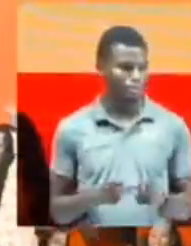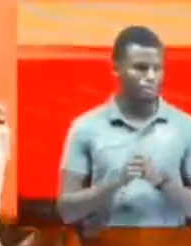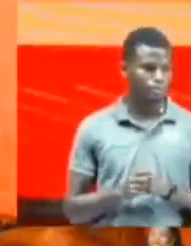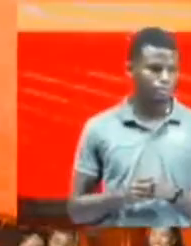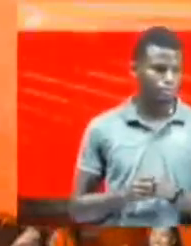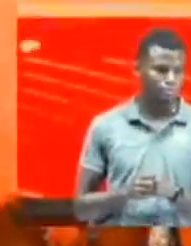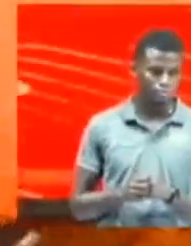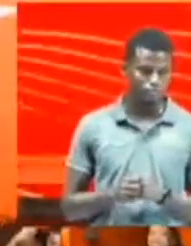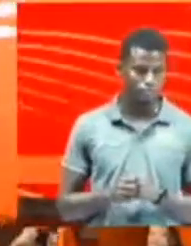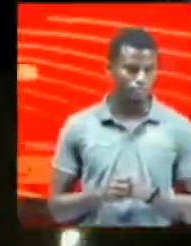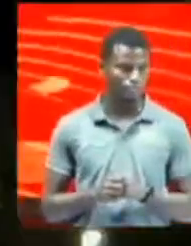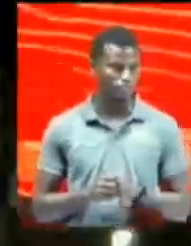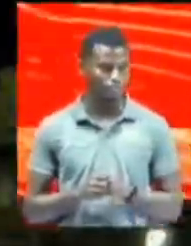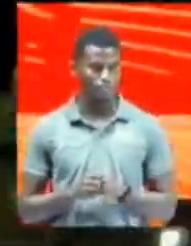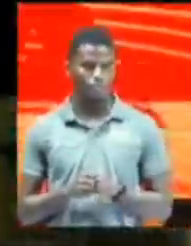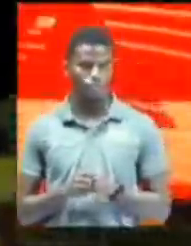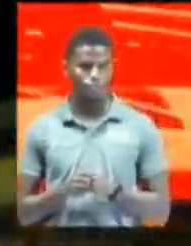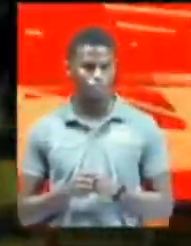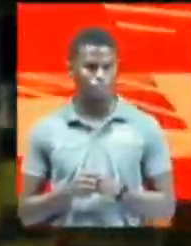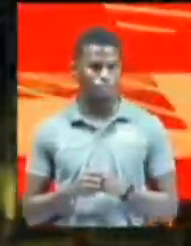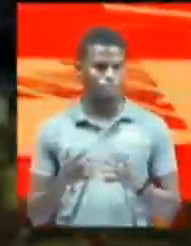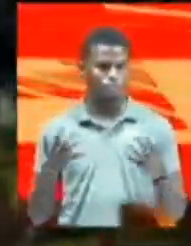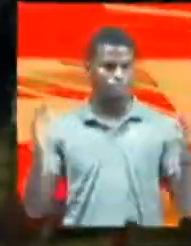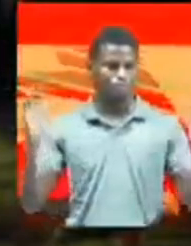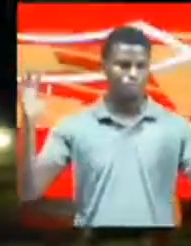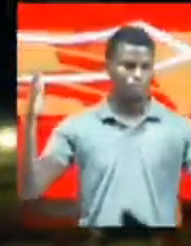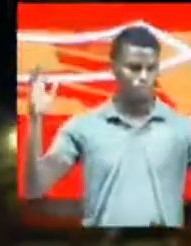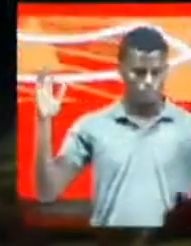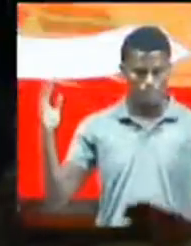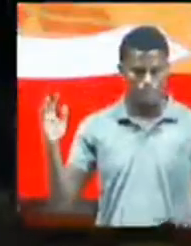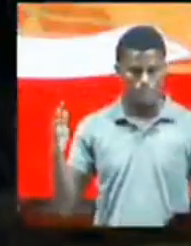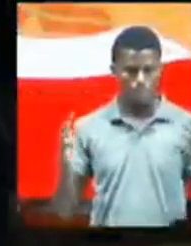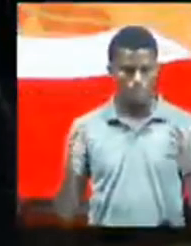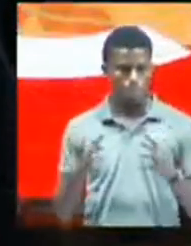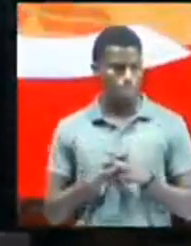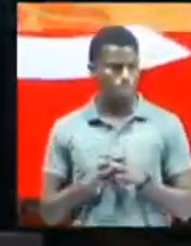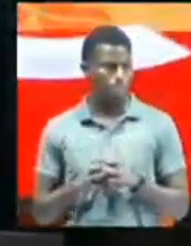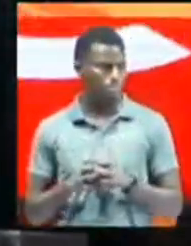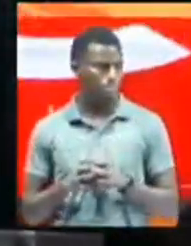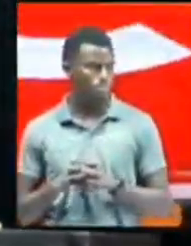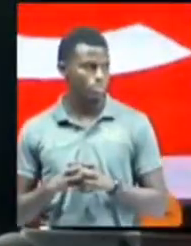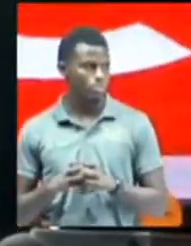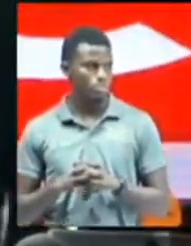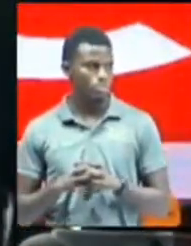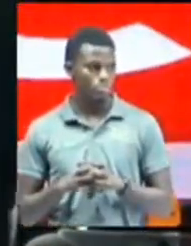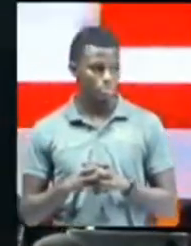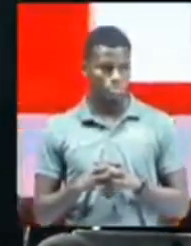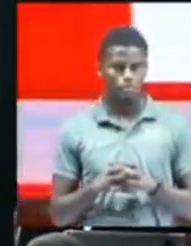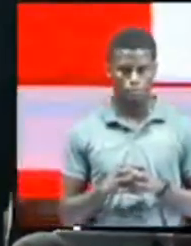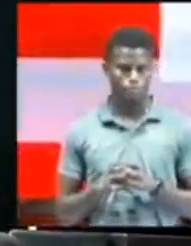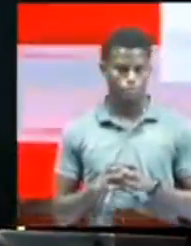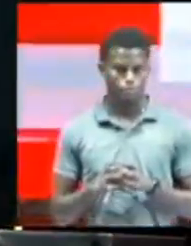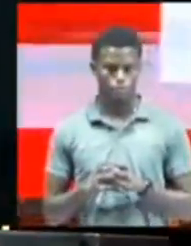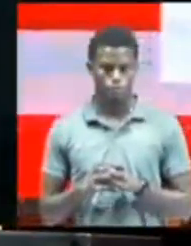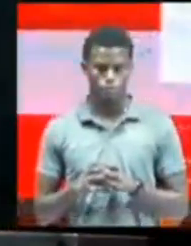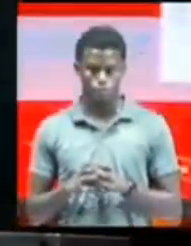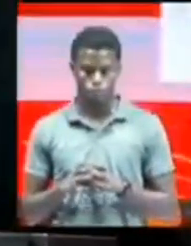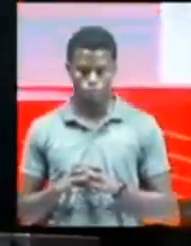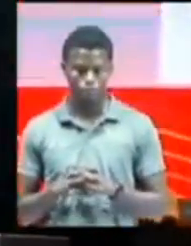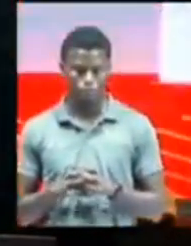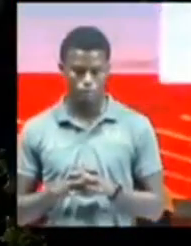All when summer hype and pass. Me love the youths in a hide and talk. Well, leave a road and walk. Respect to all